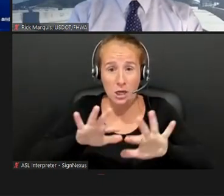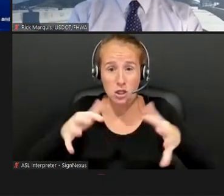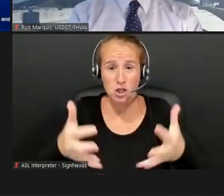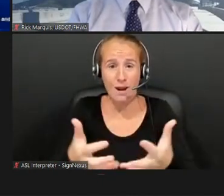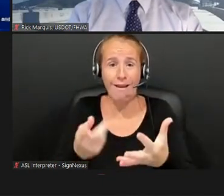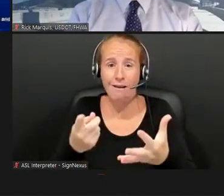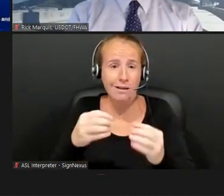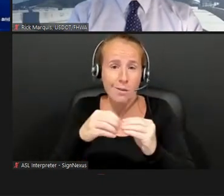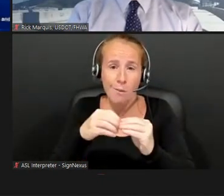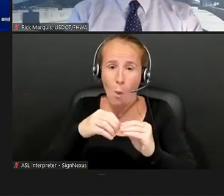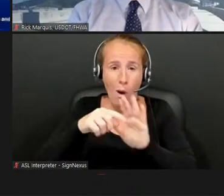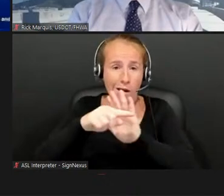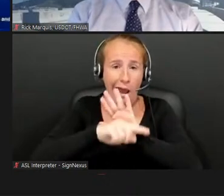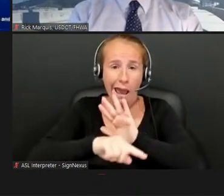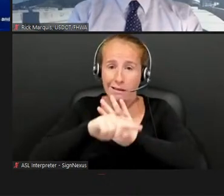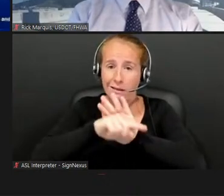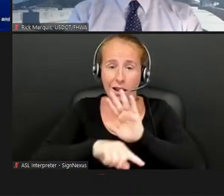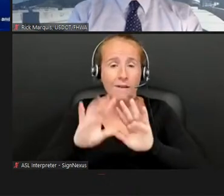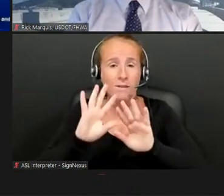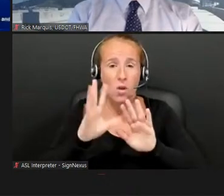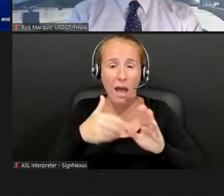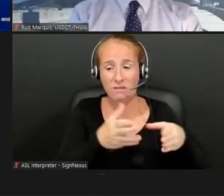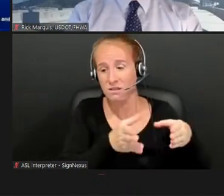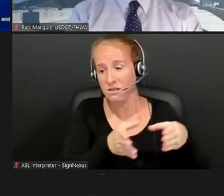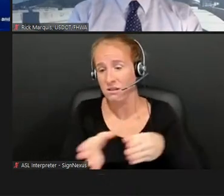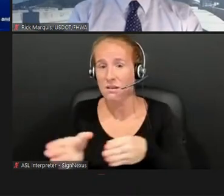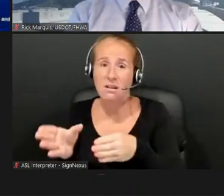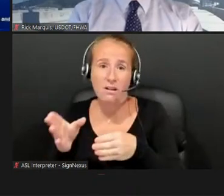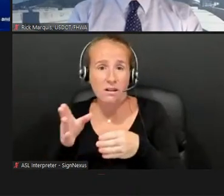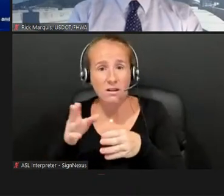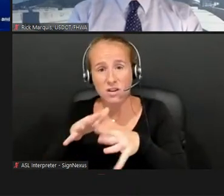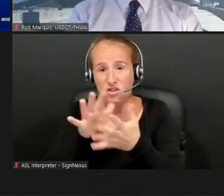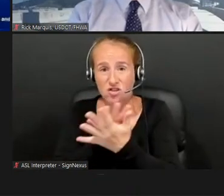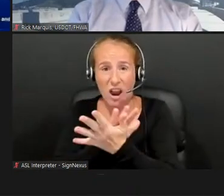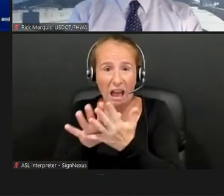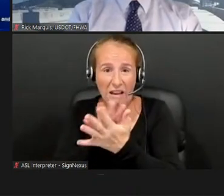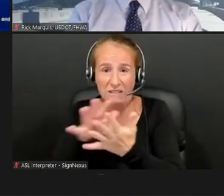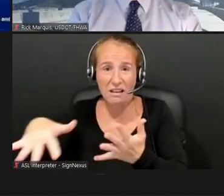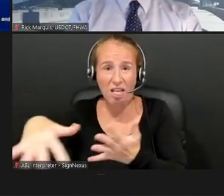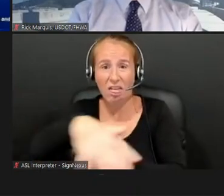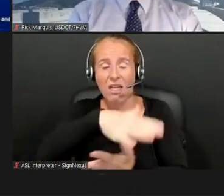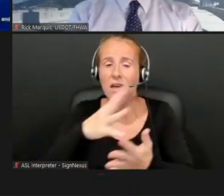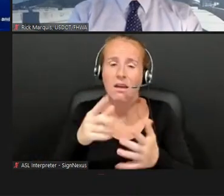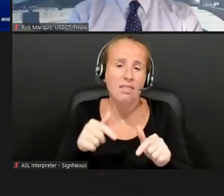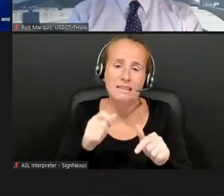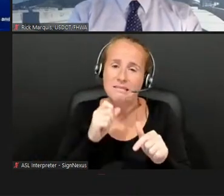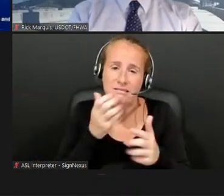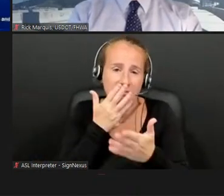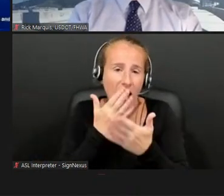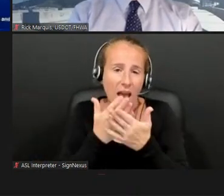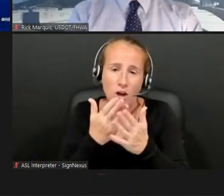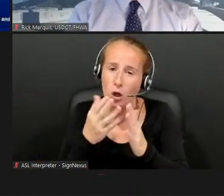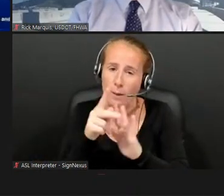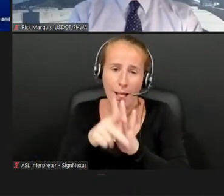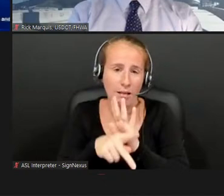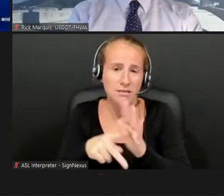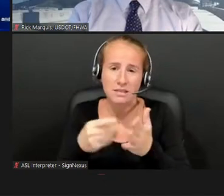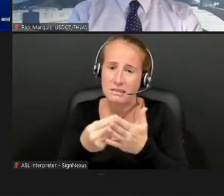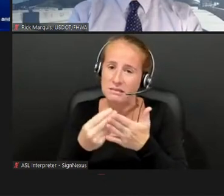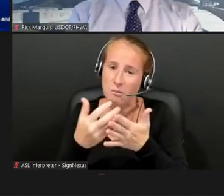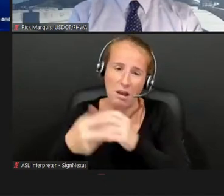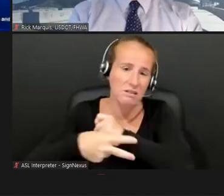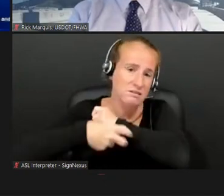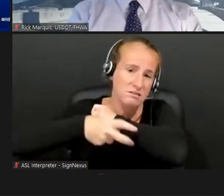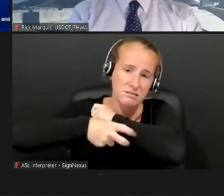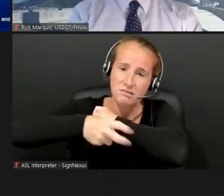disadvantage them you're going to reroute traffic and this is just not a good policy it's a money grab we've heard that over and over um